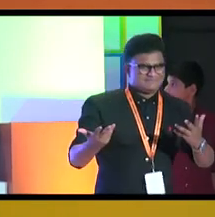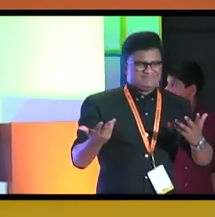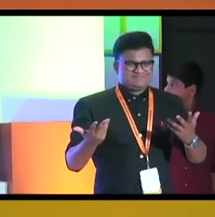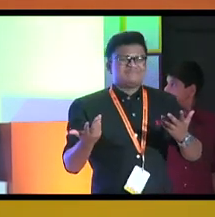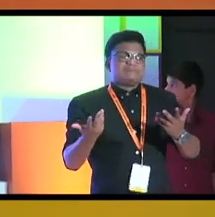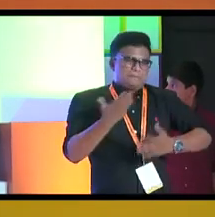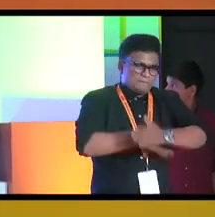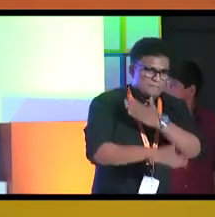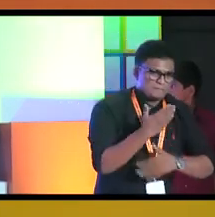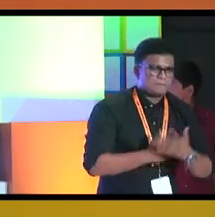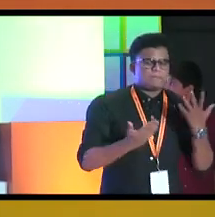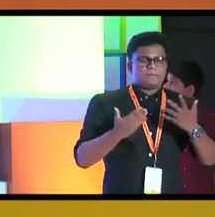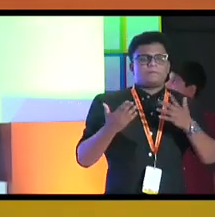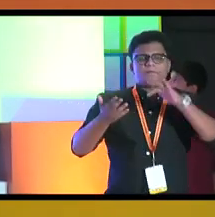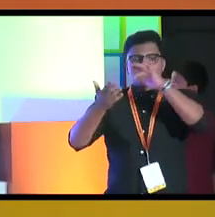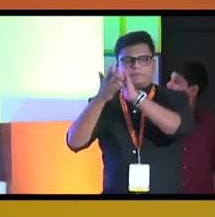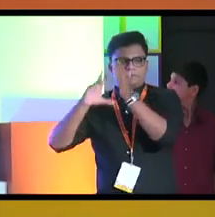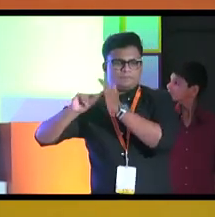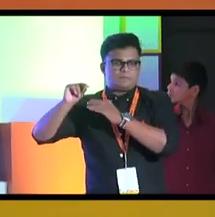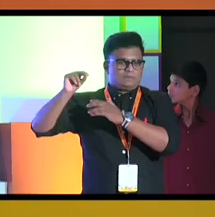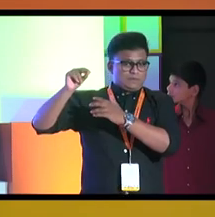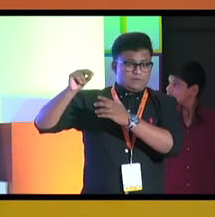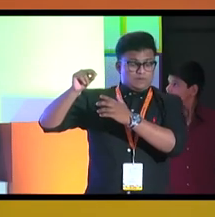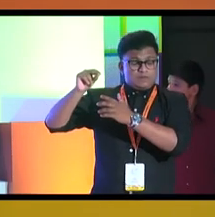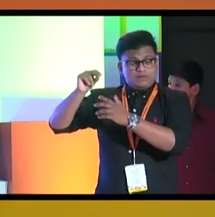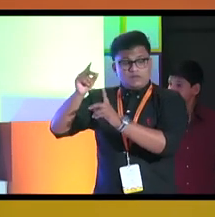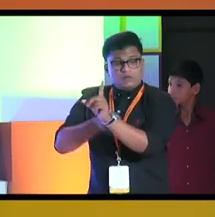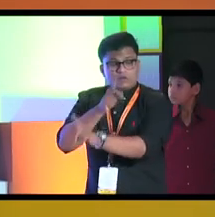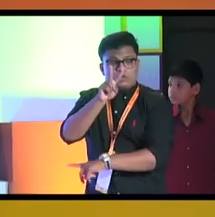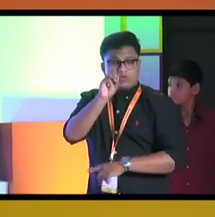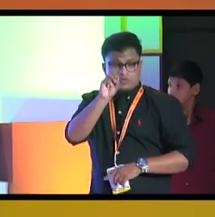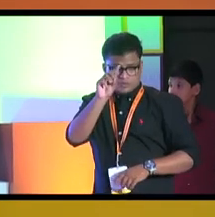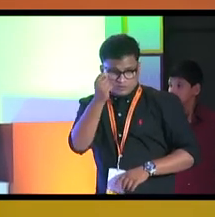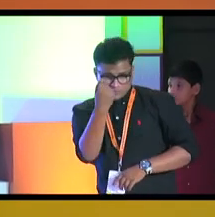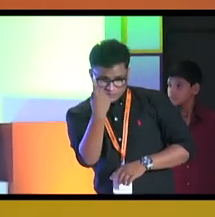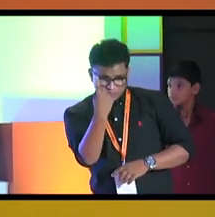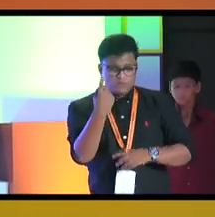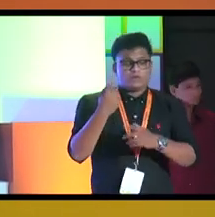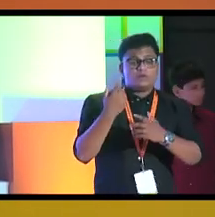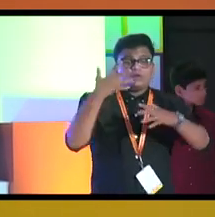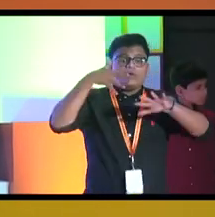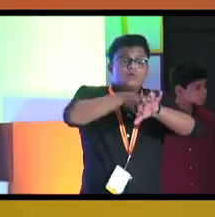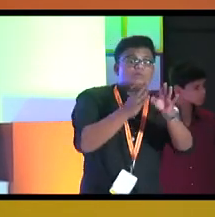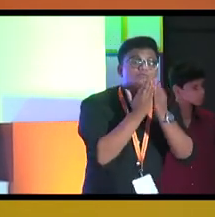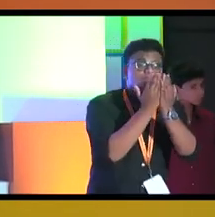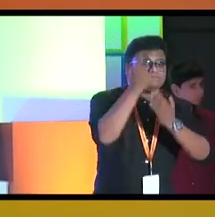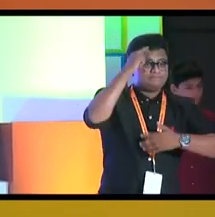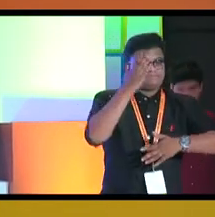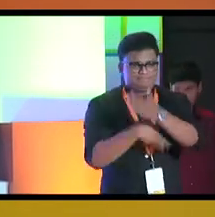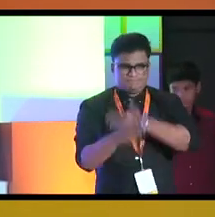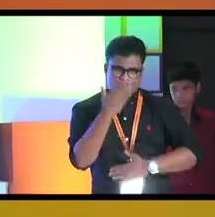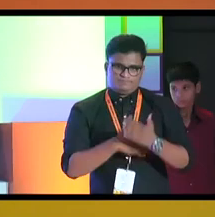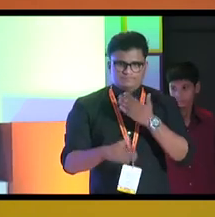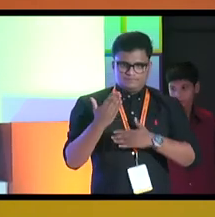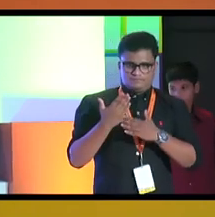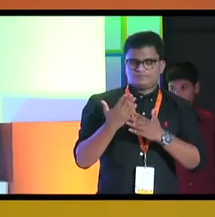in Khargone district in 2011 under Inclusive Education for Disabled program in the